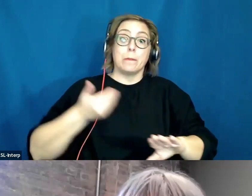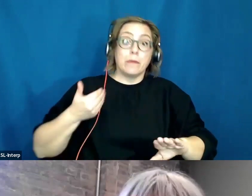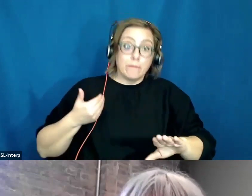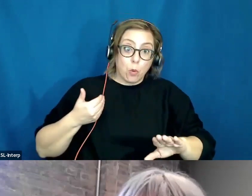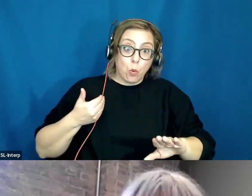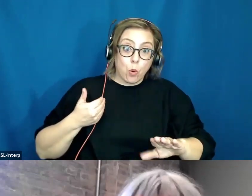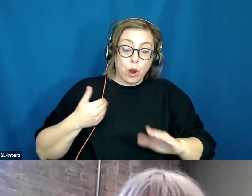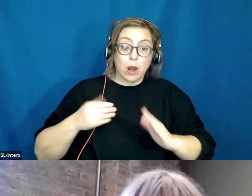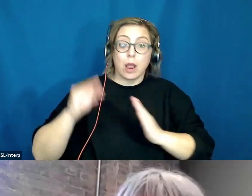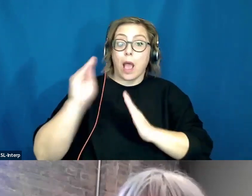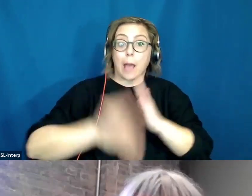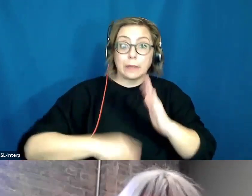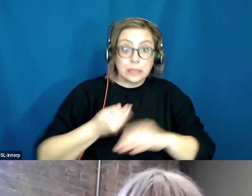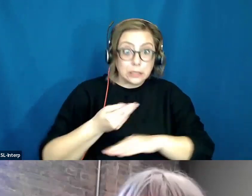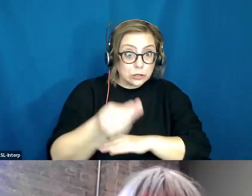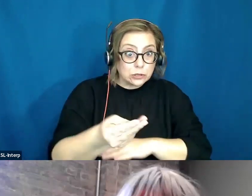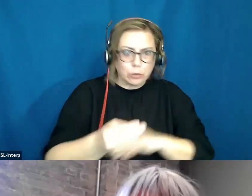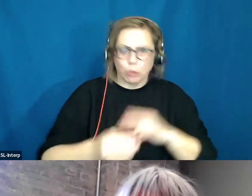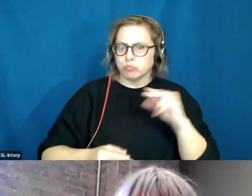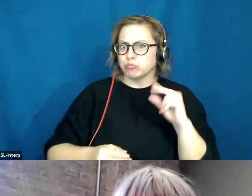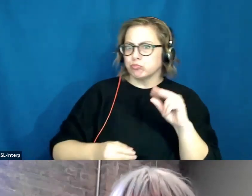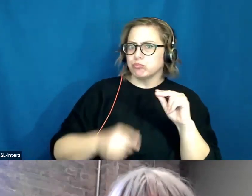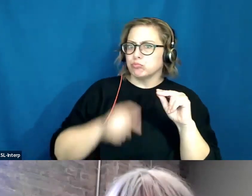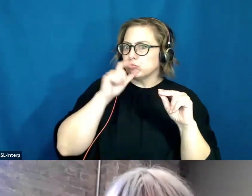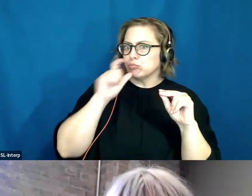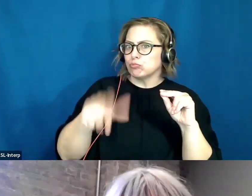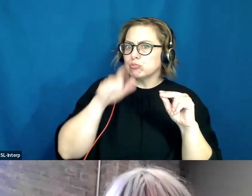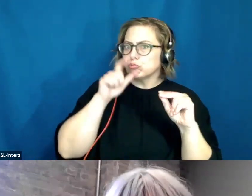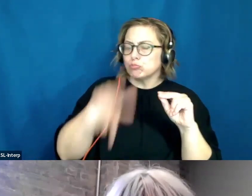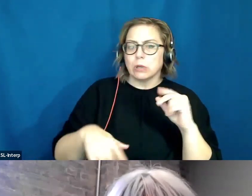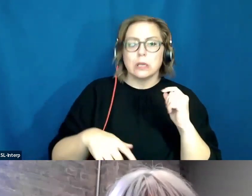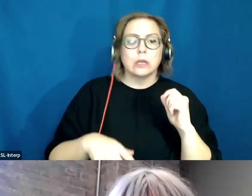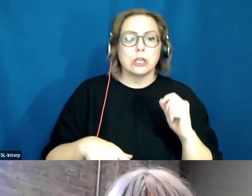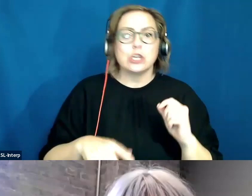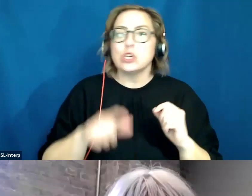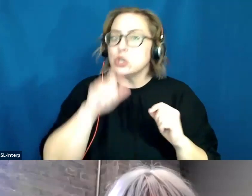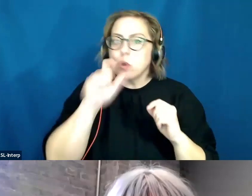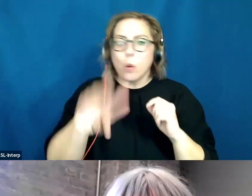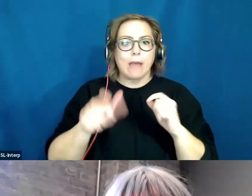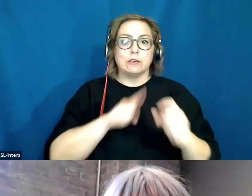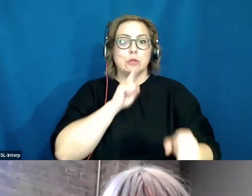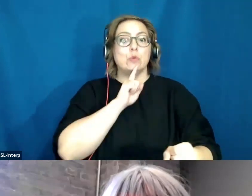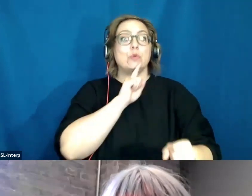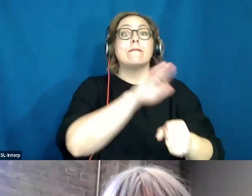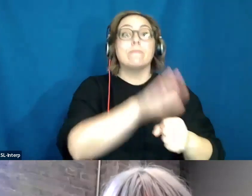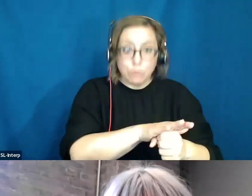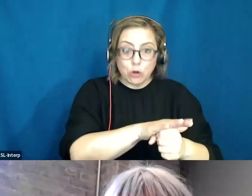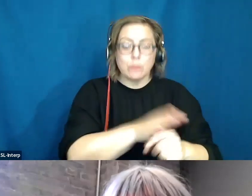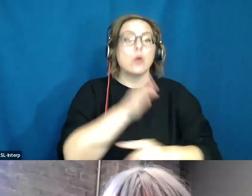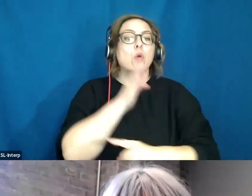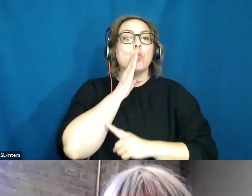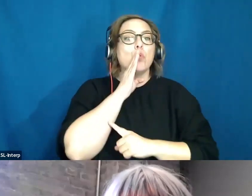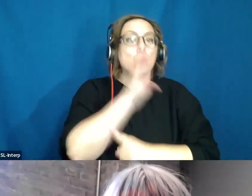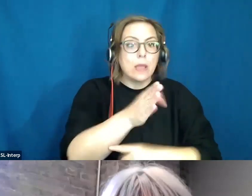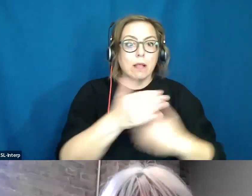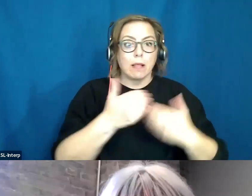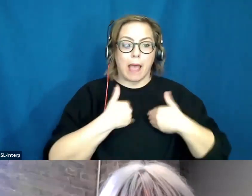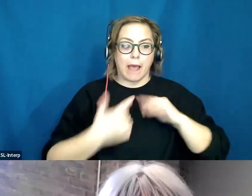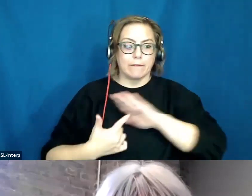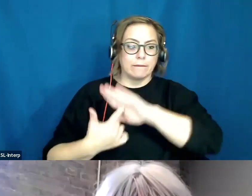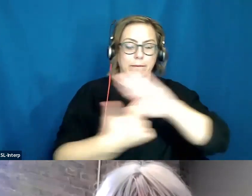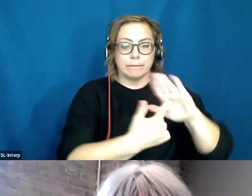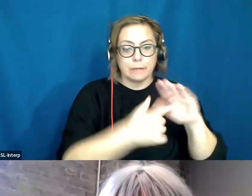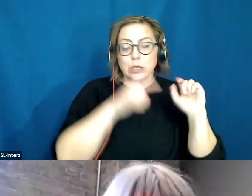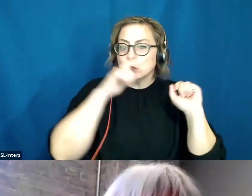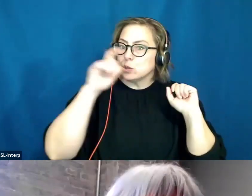hand in my application and stuff, or no? No, you do not need to have a confirmed exhibition in order to apply for funding to